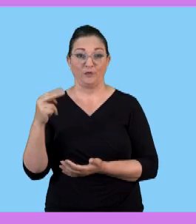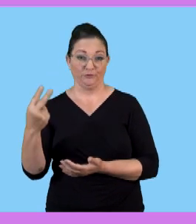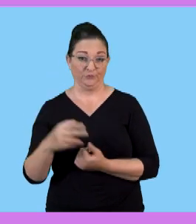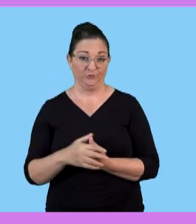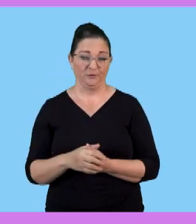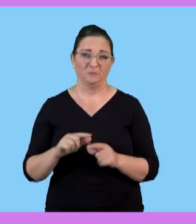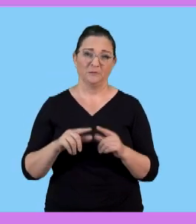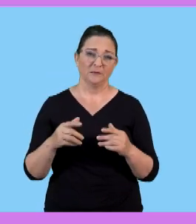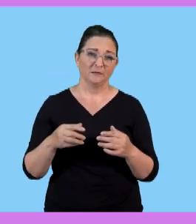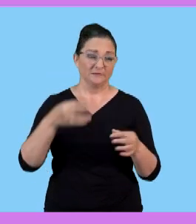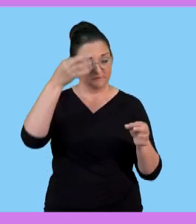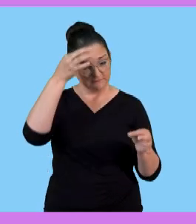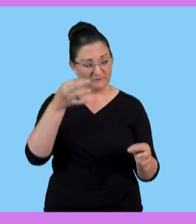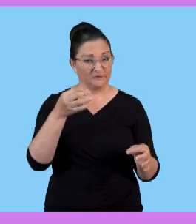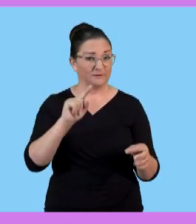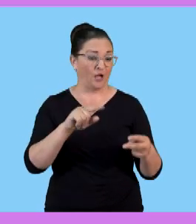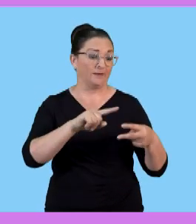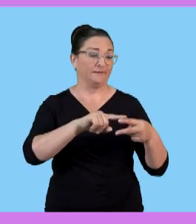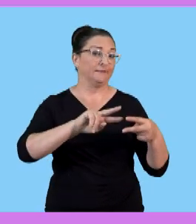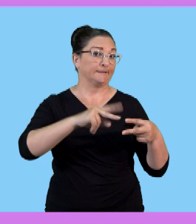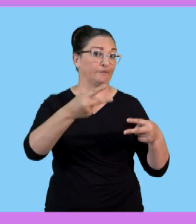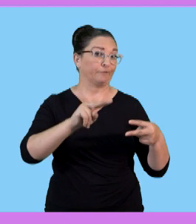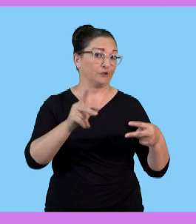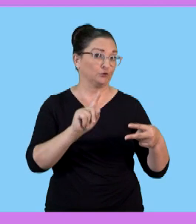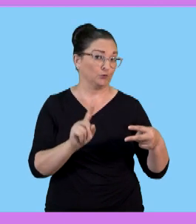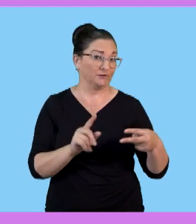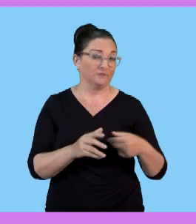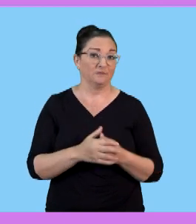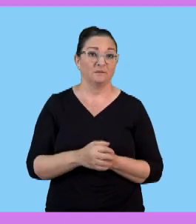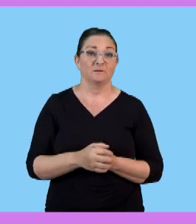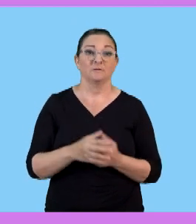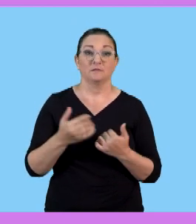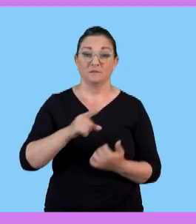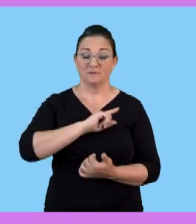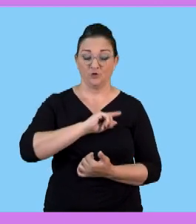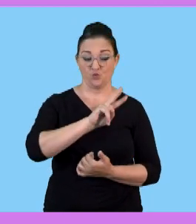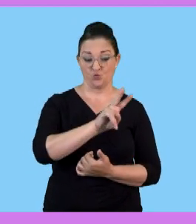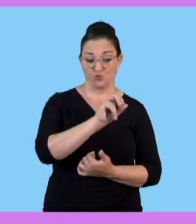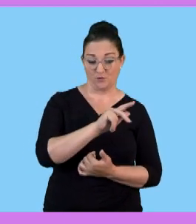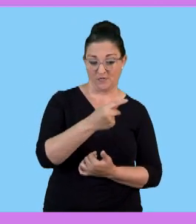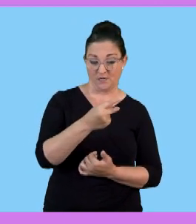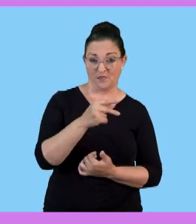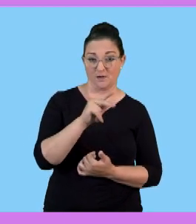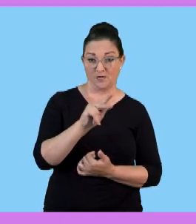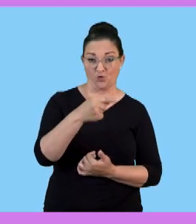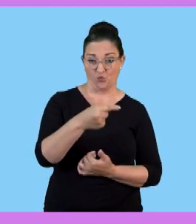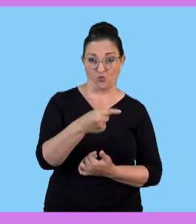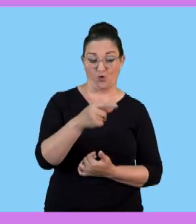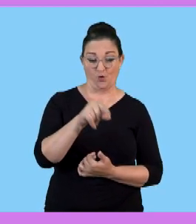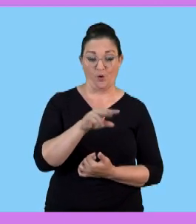question at the end says, determine the difference in BMI. So therefore, I'll take the 20